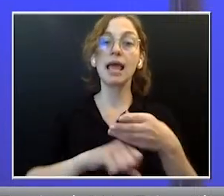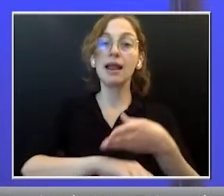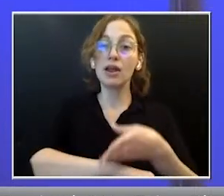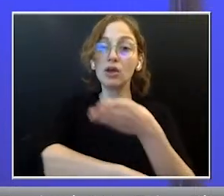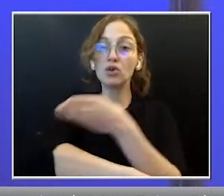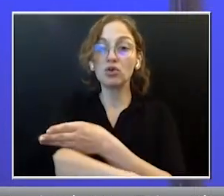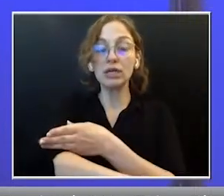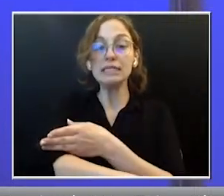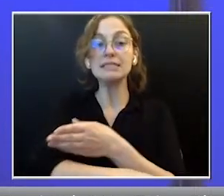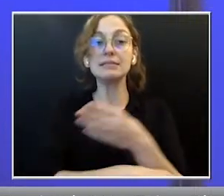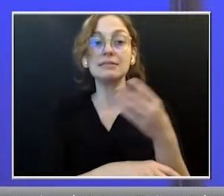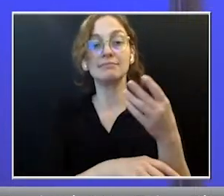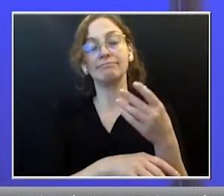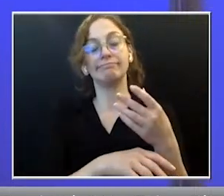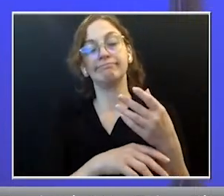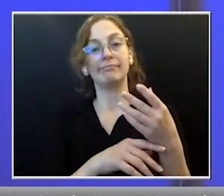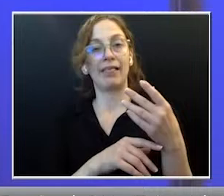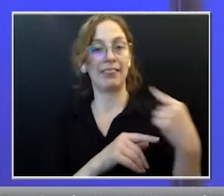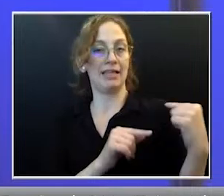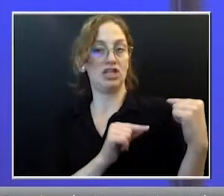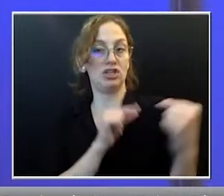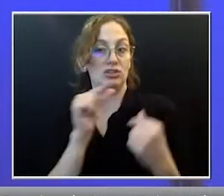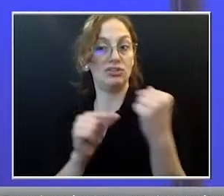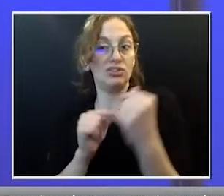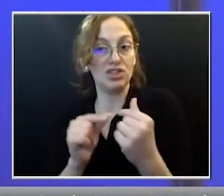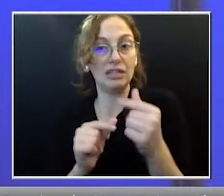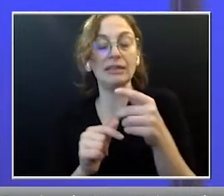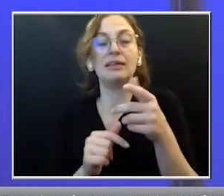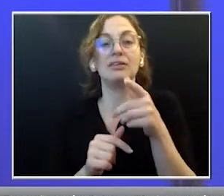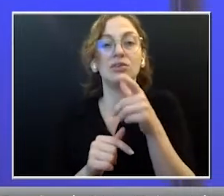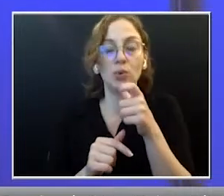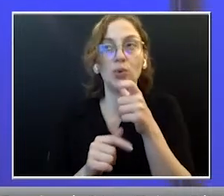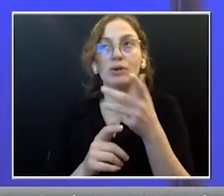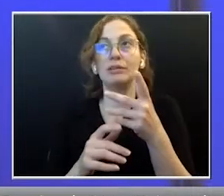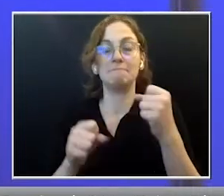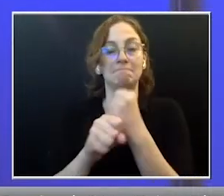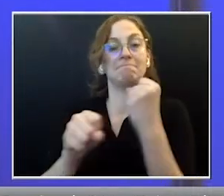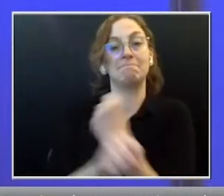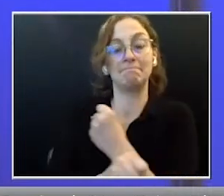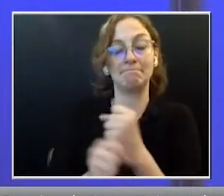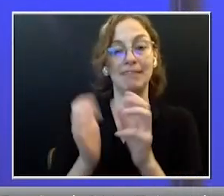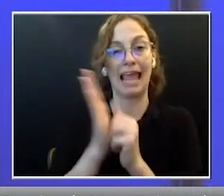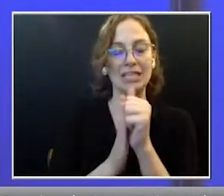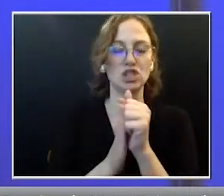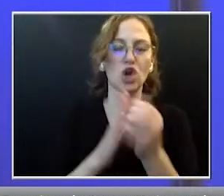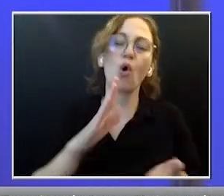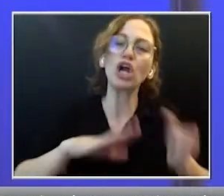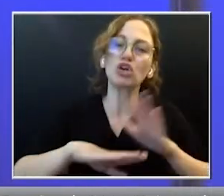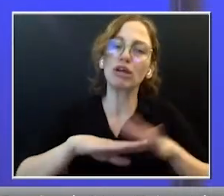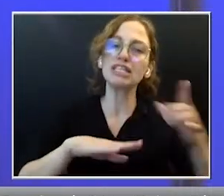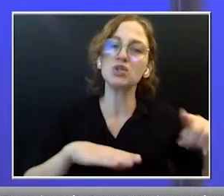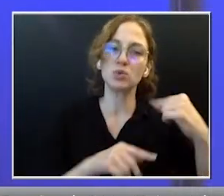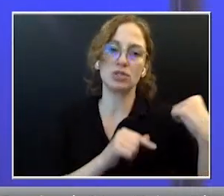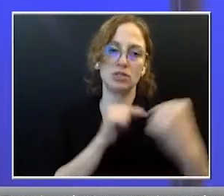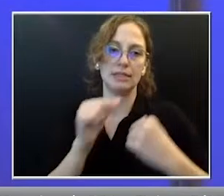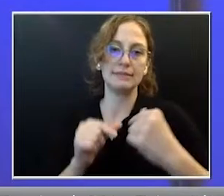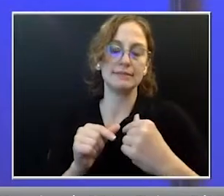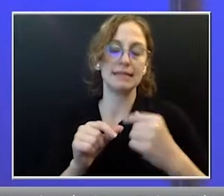genes that fight the development of cancer, and it can reduce the inflammatory